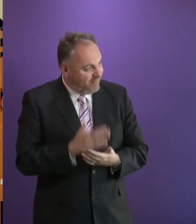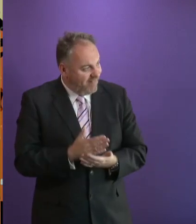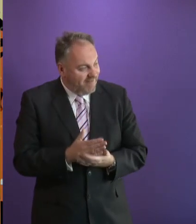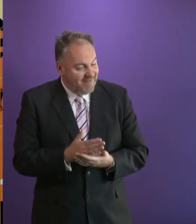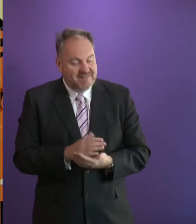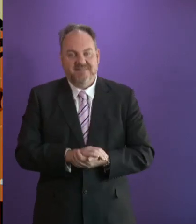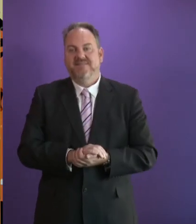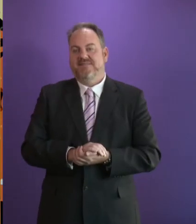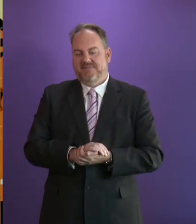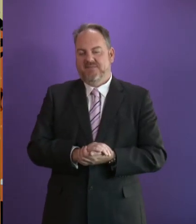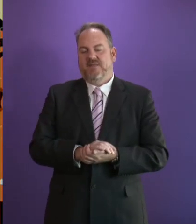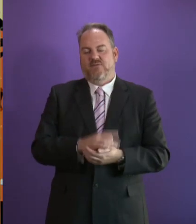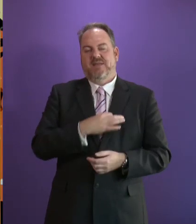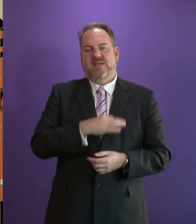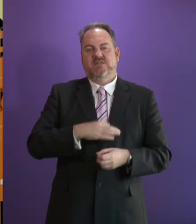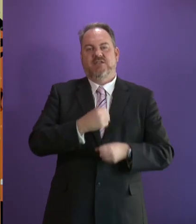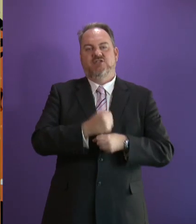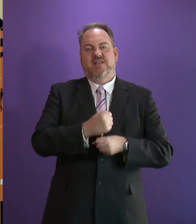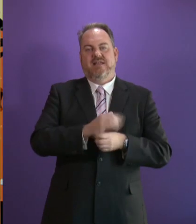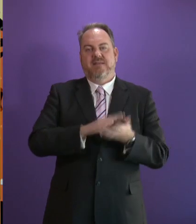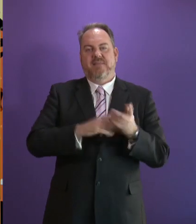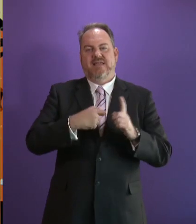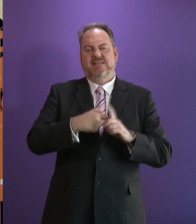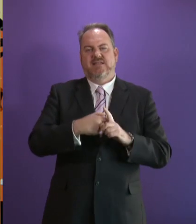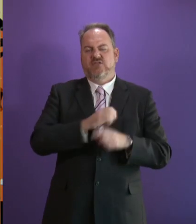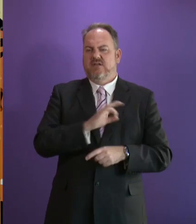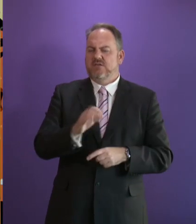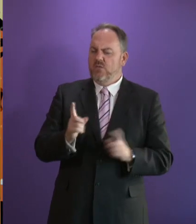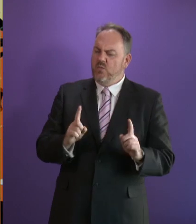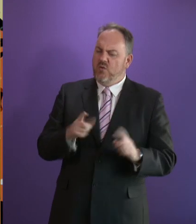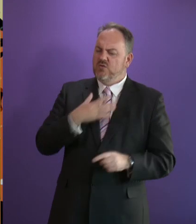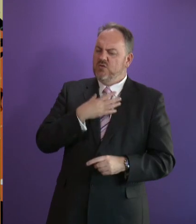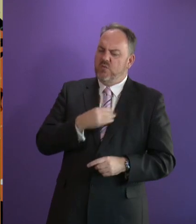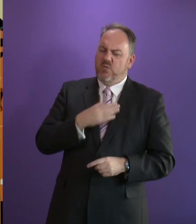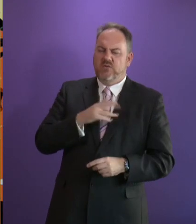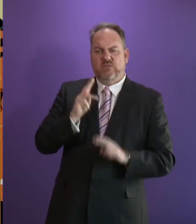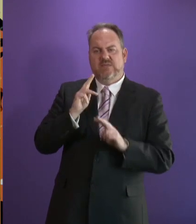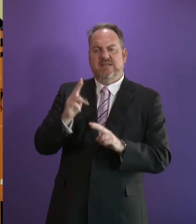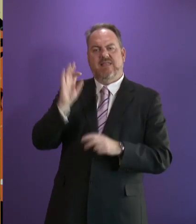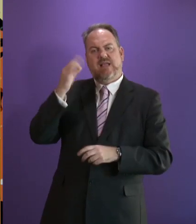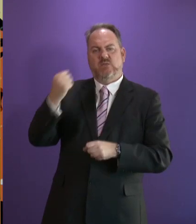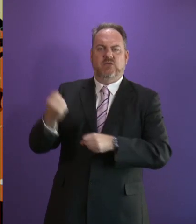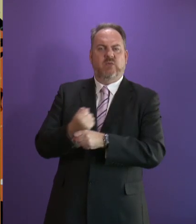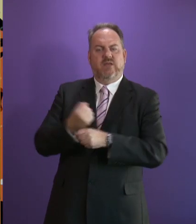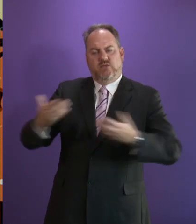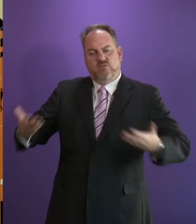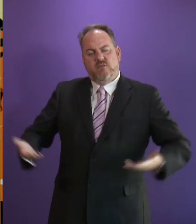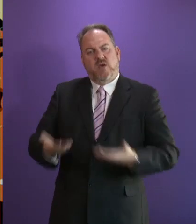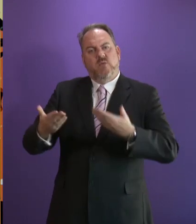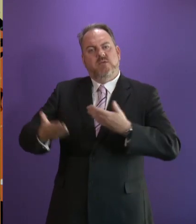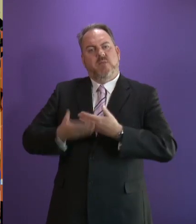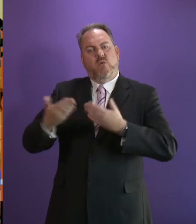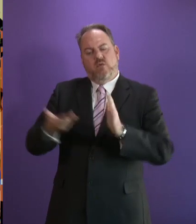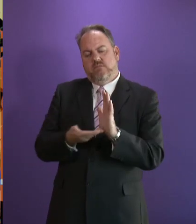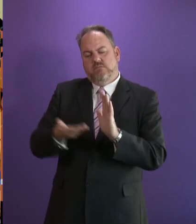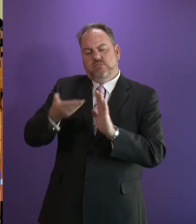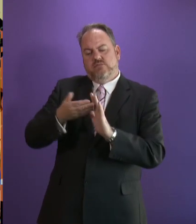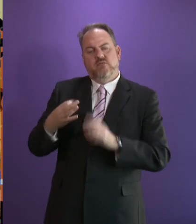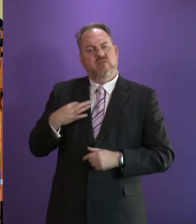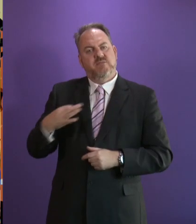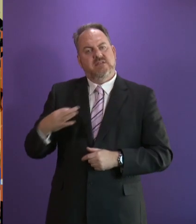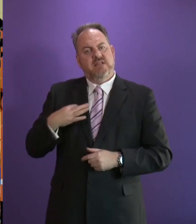From Councillor Julie Mackenzie. And she says, what would Alison like to see councils doing to promote better representation of